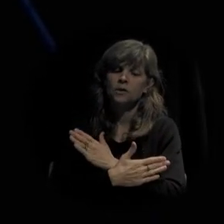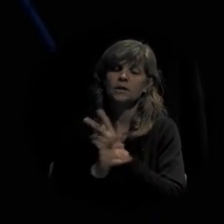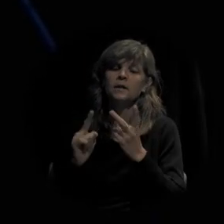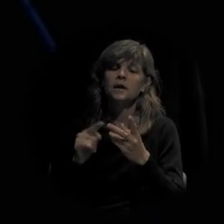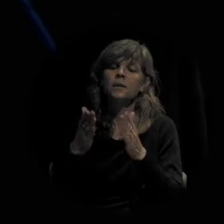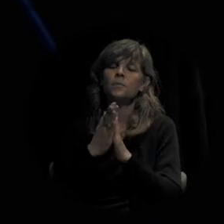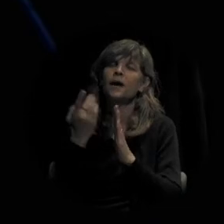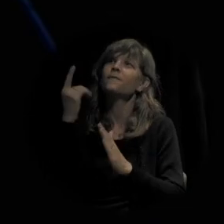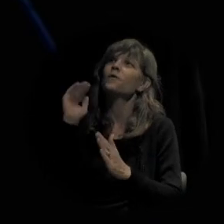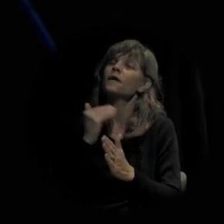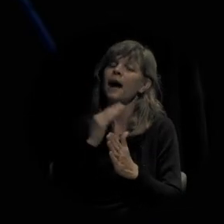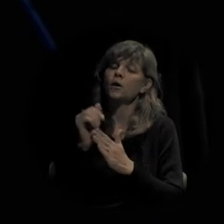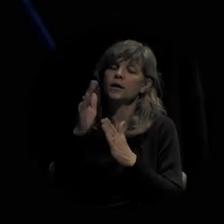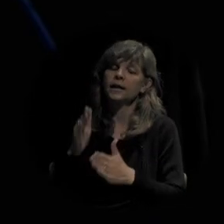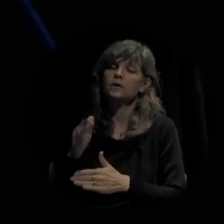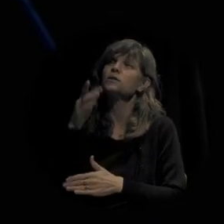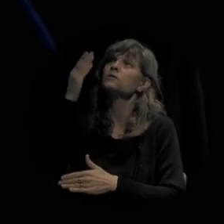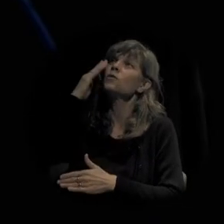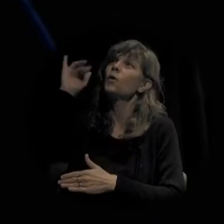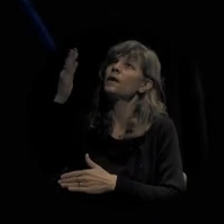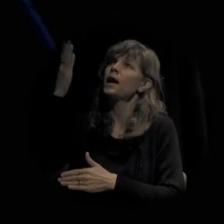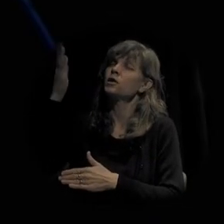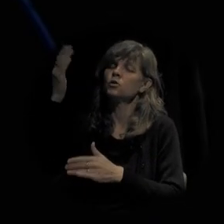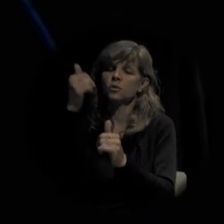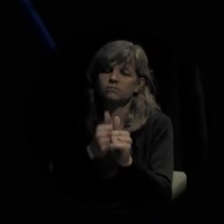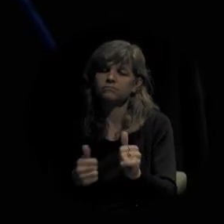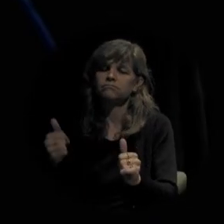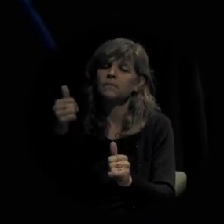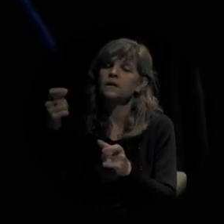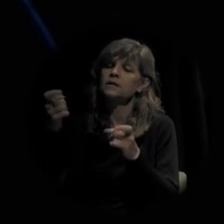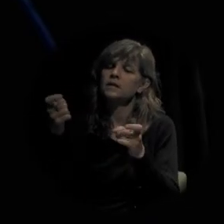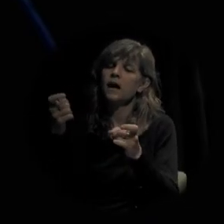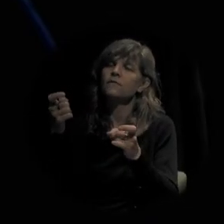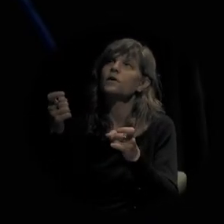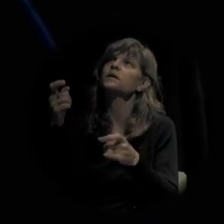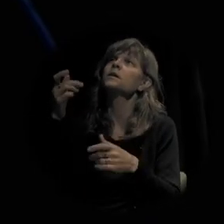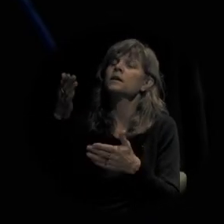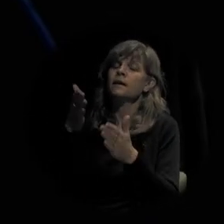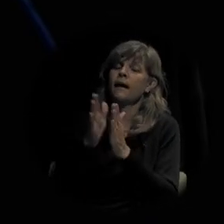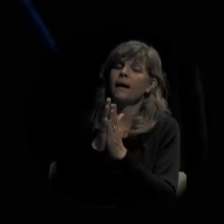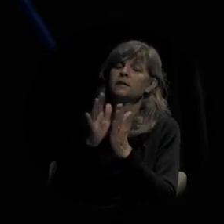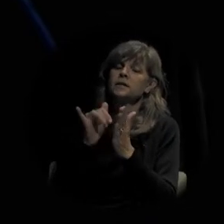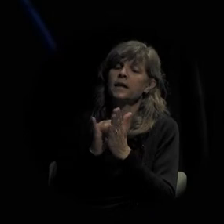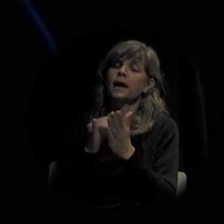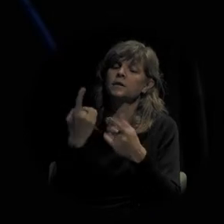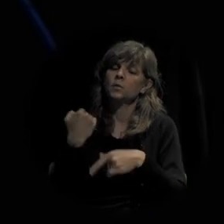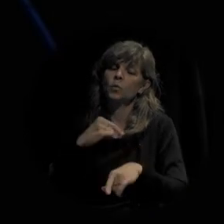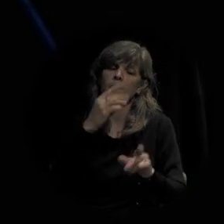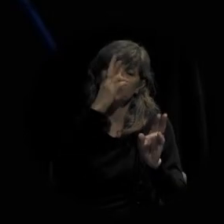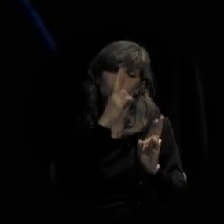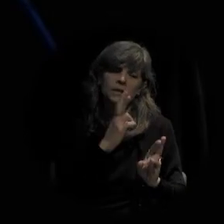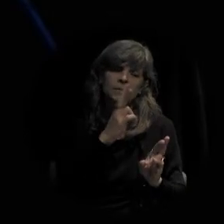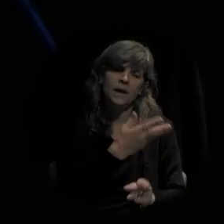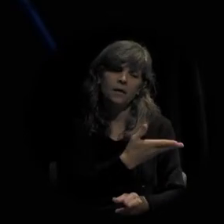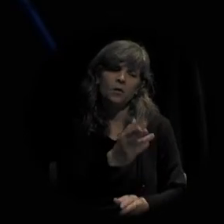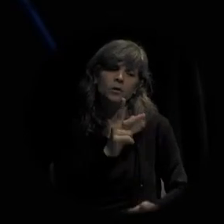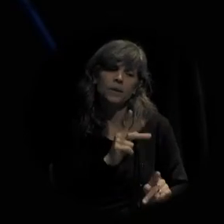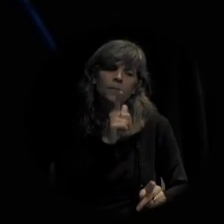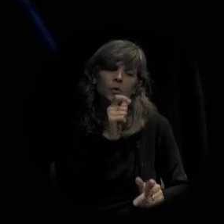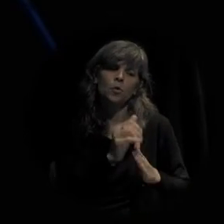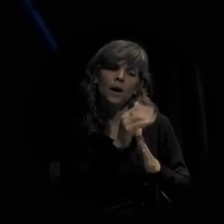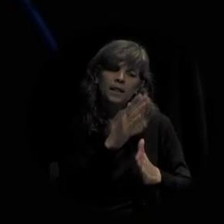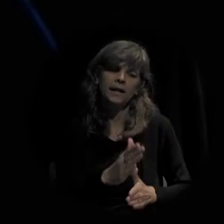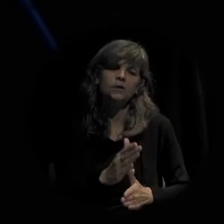that you are sovereign over all. You ask us to honor and respect those in governing authority. We are